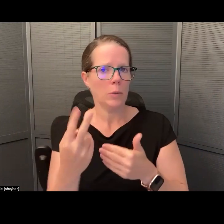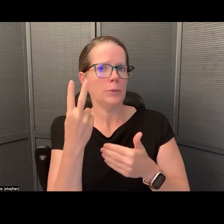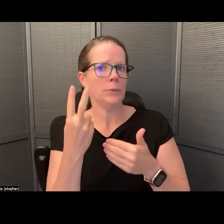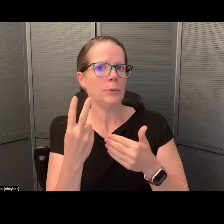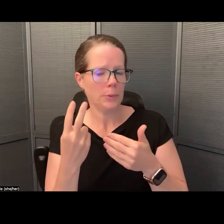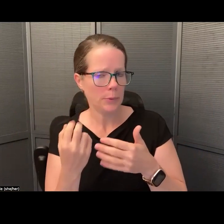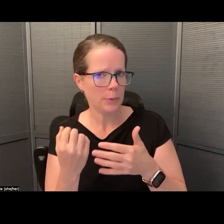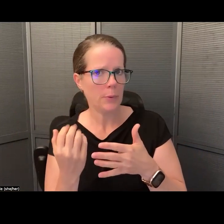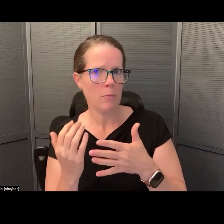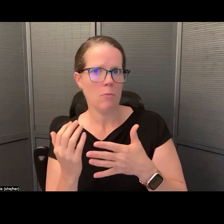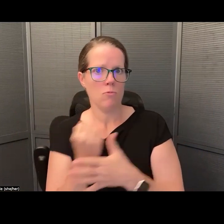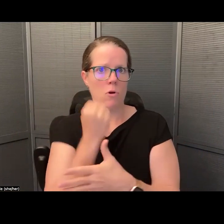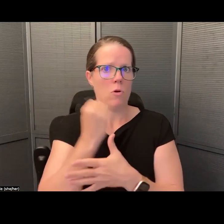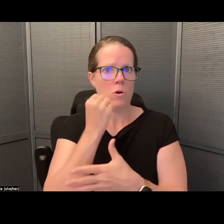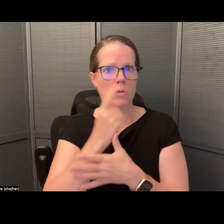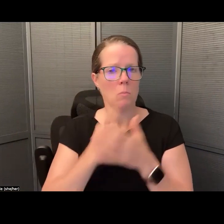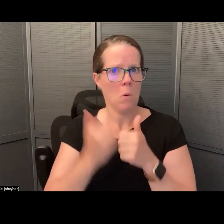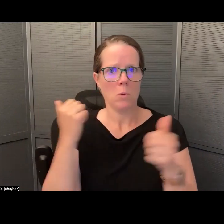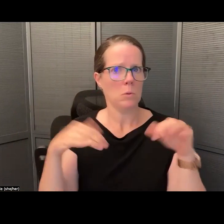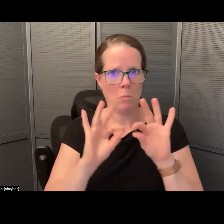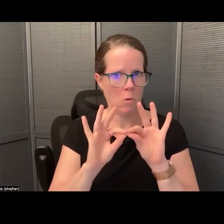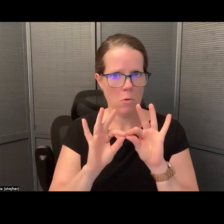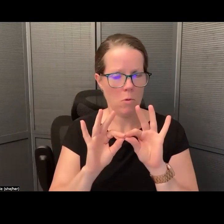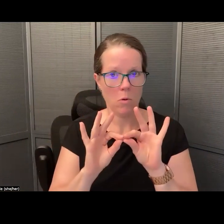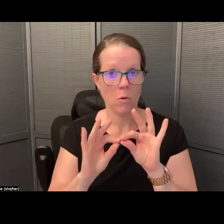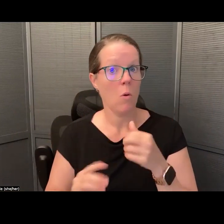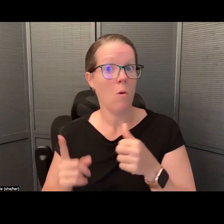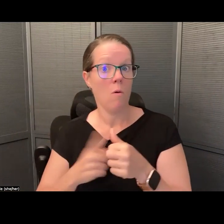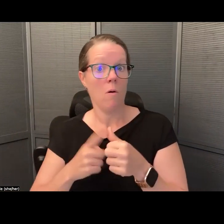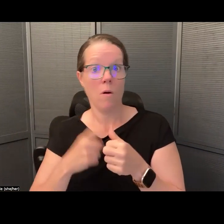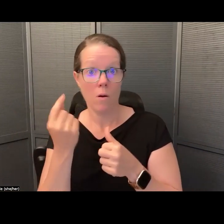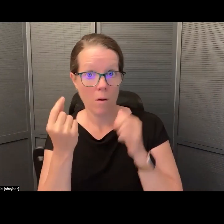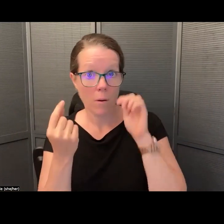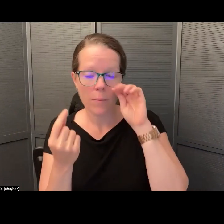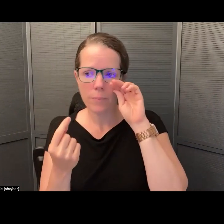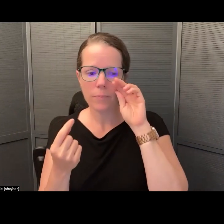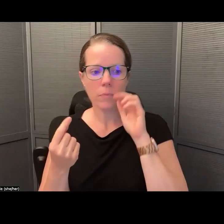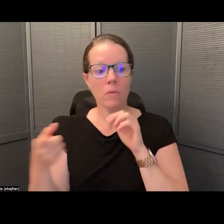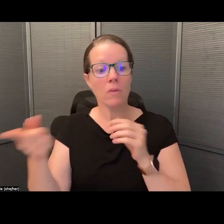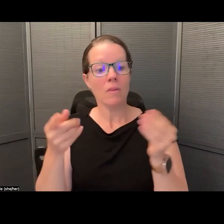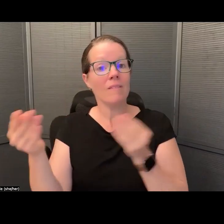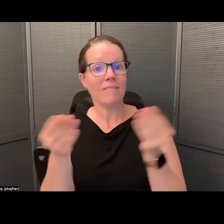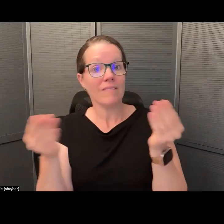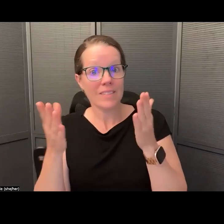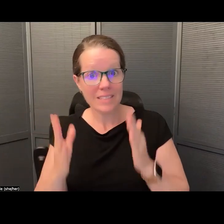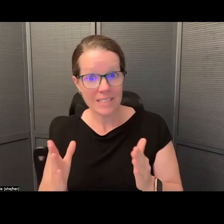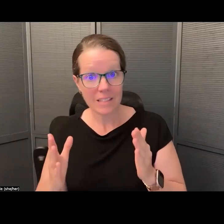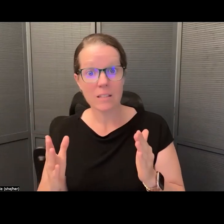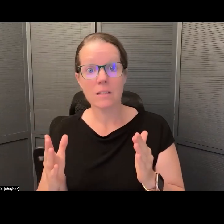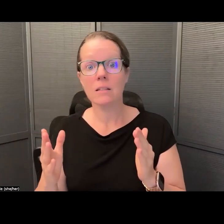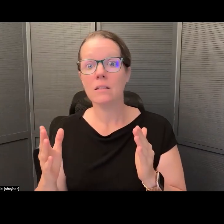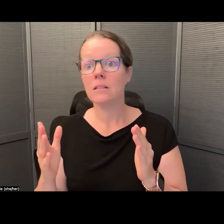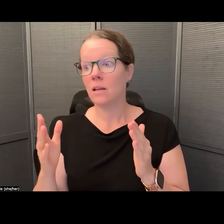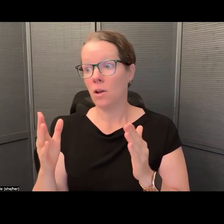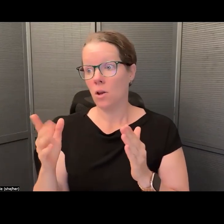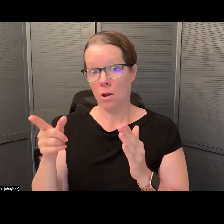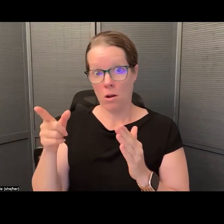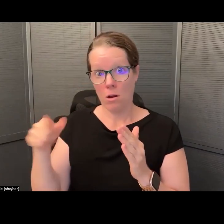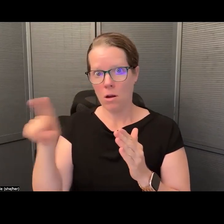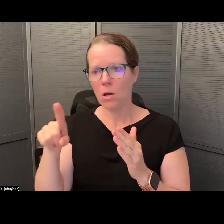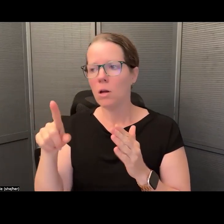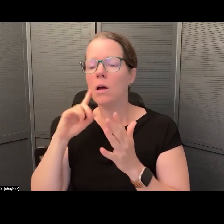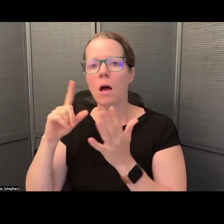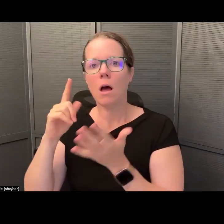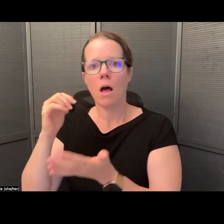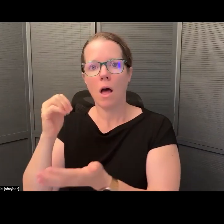these partnerships. First, relying on the centers to facilitate the rapid translation and dissemination of research findings, not